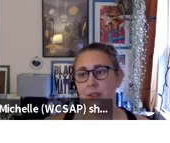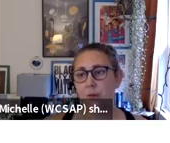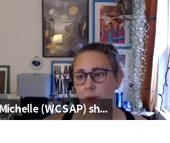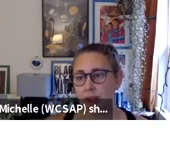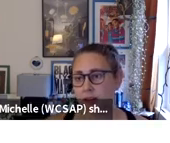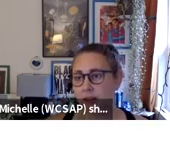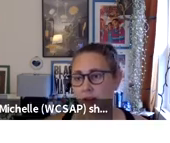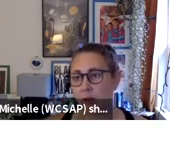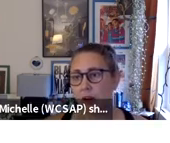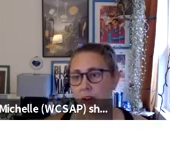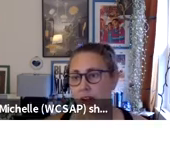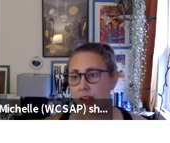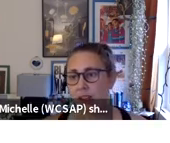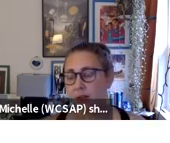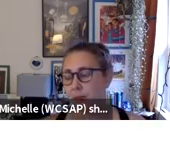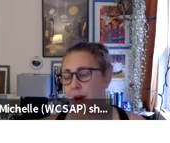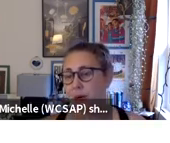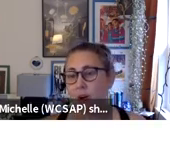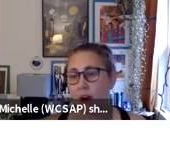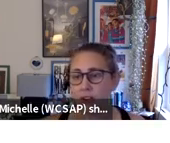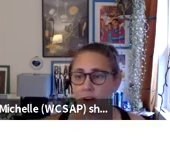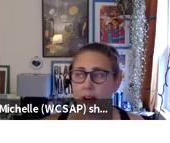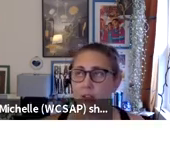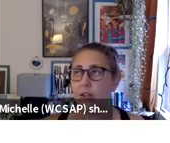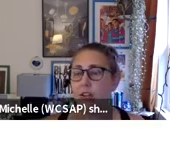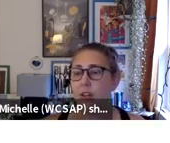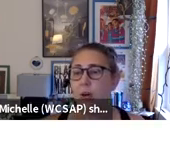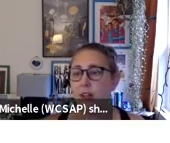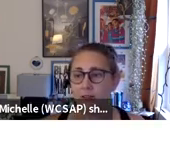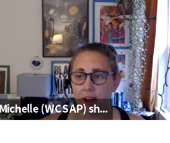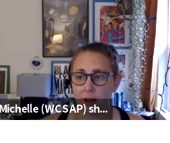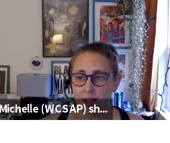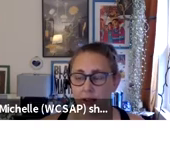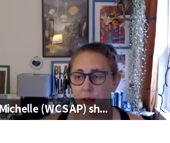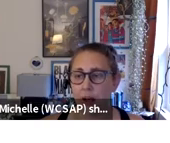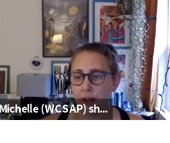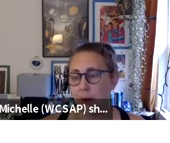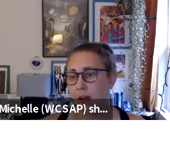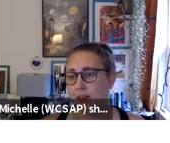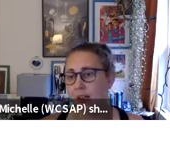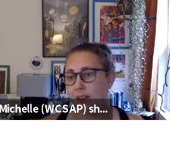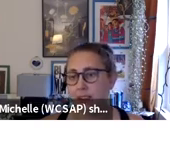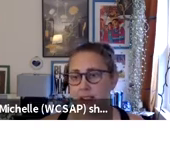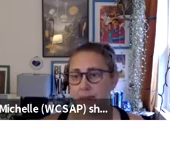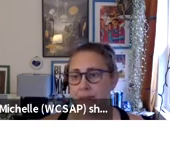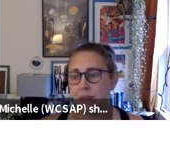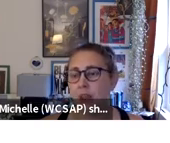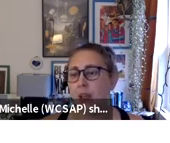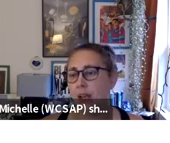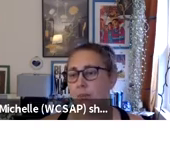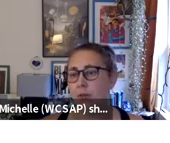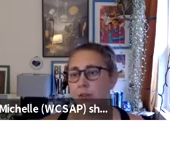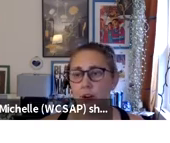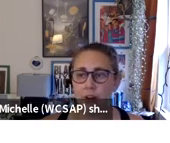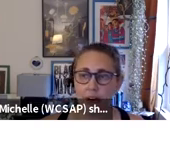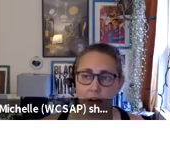The police will arrest whoever they think is the primary aggressor. And usually the way they evaluate that is who has a mark that they can see.